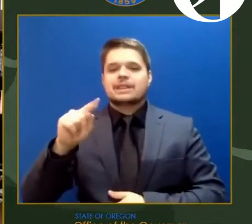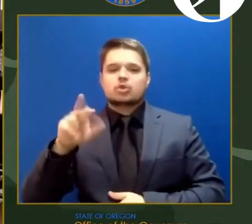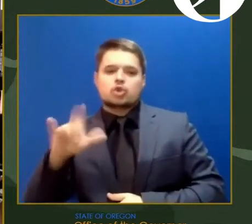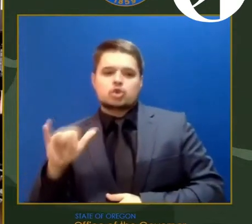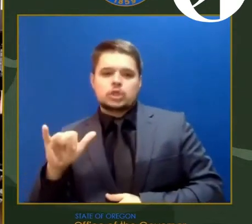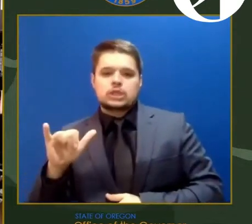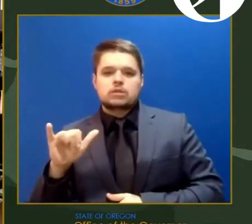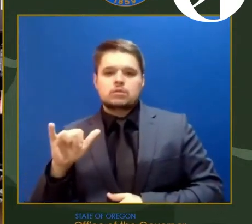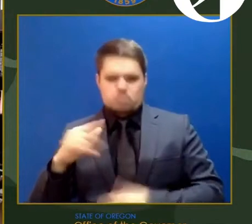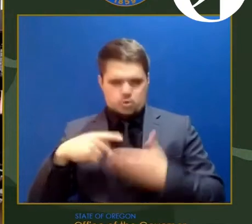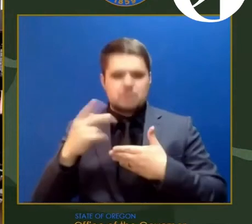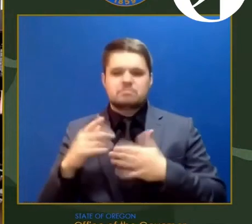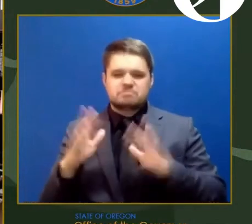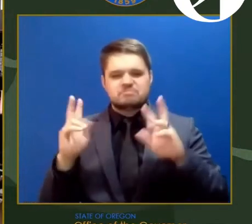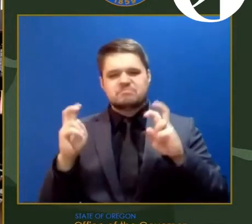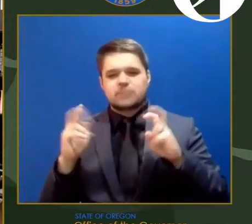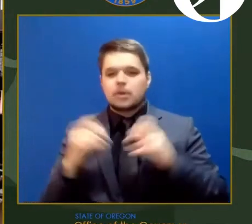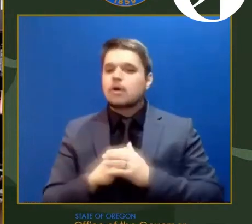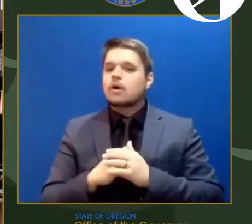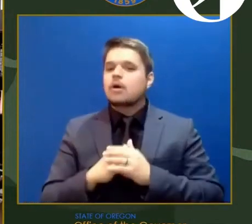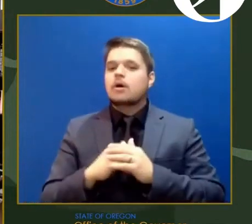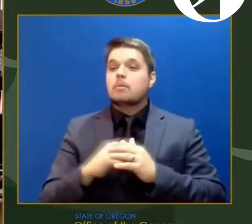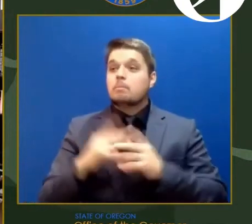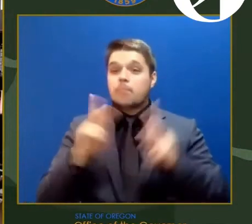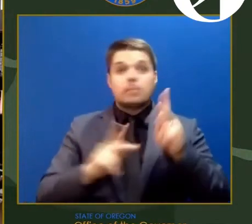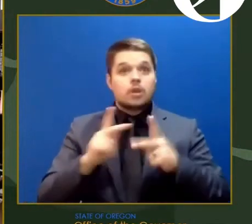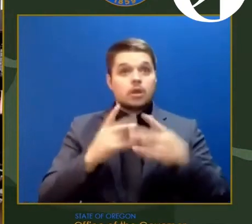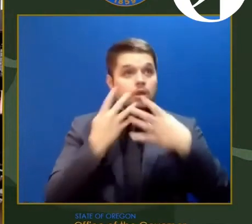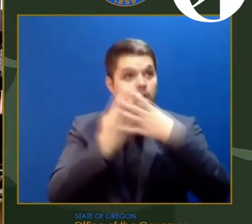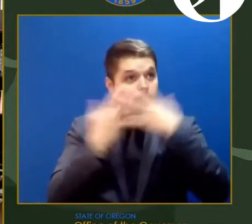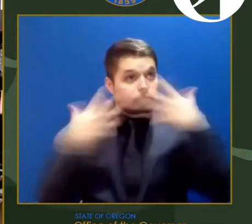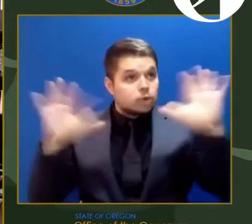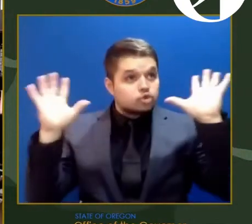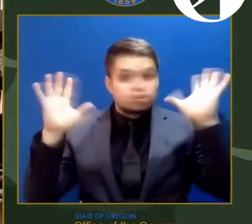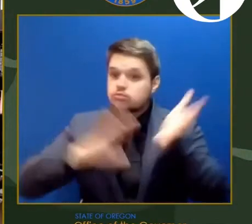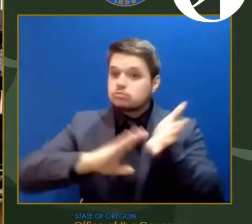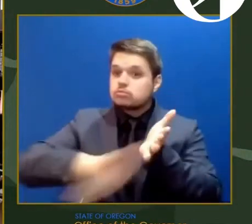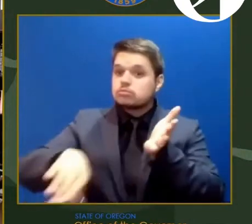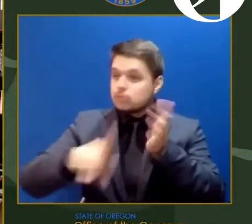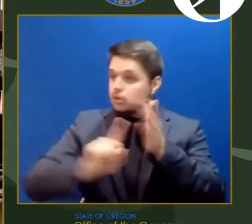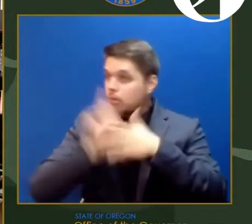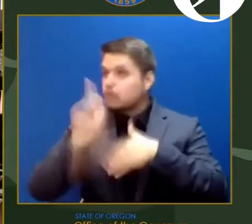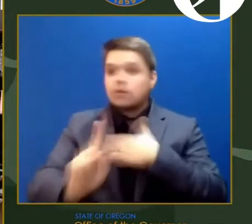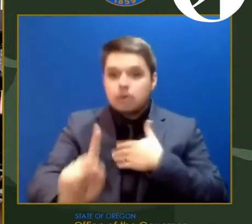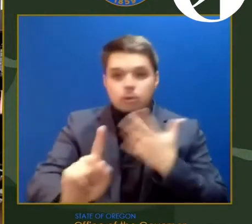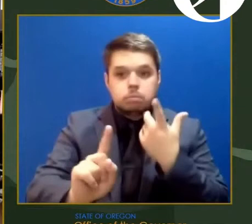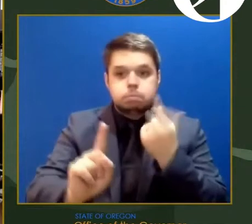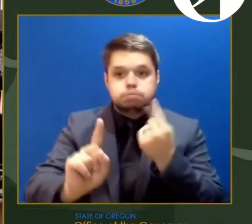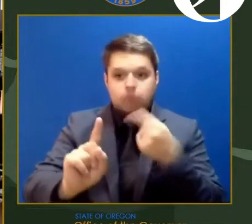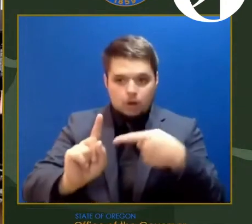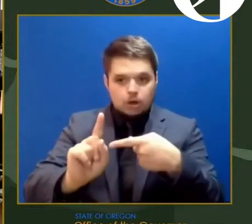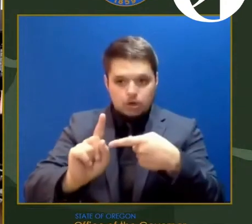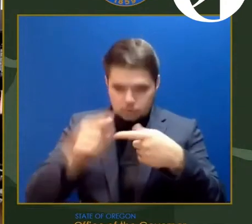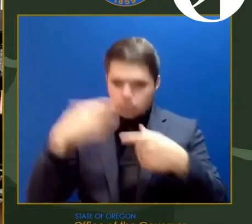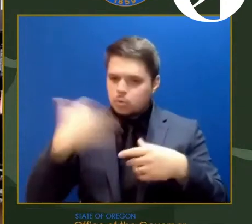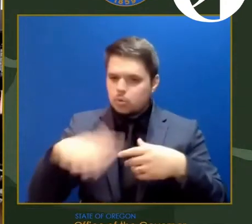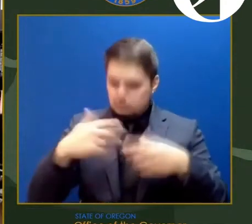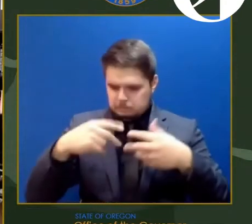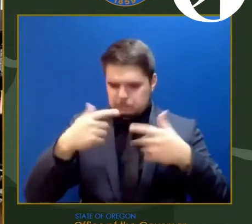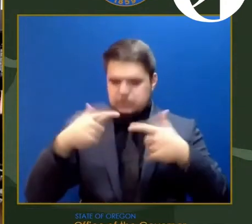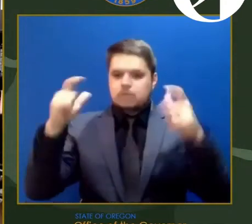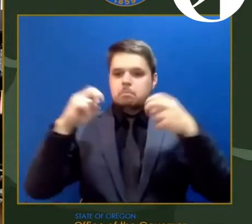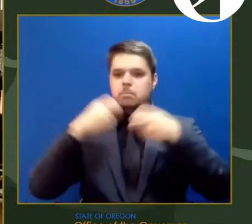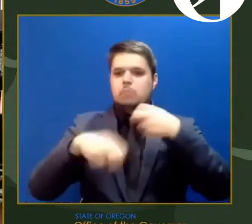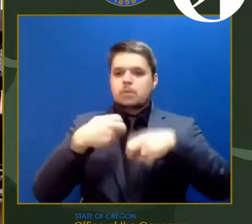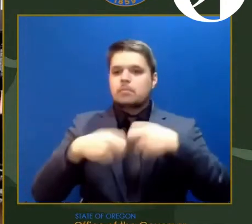people are releasing. First, we need to understand the grand scope of the problem. 1 out of 3 people in the United States today has a